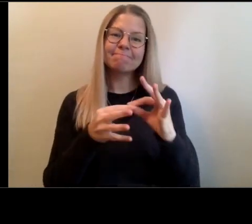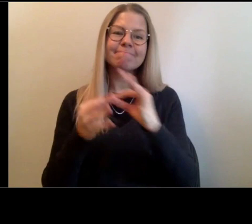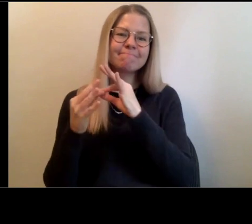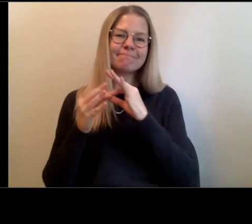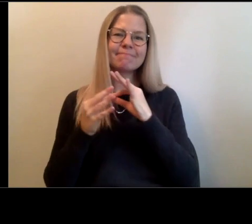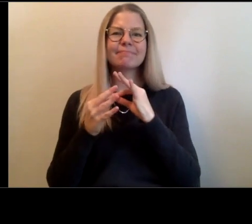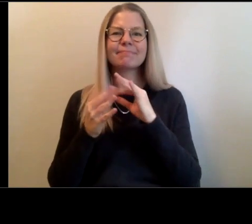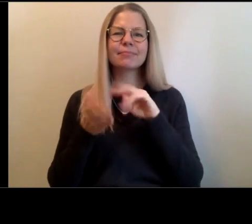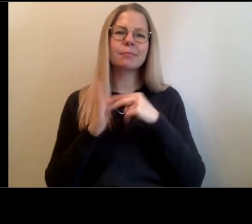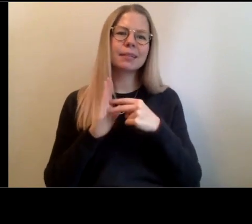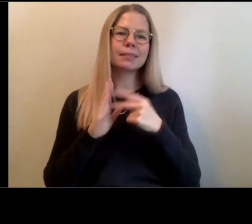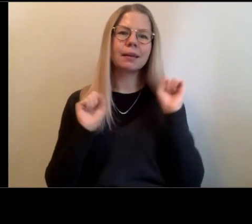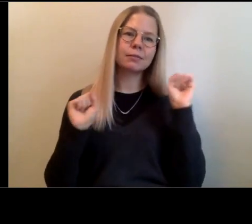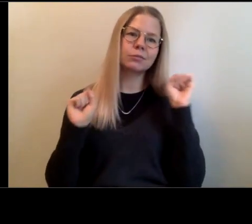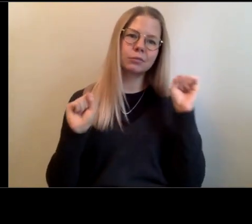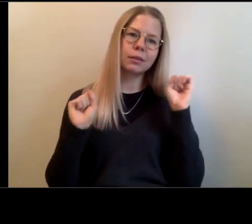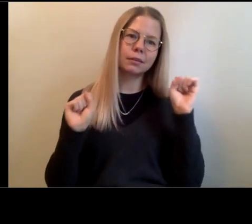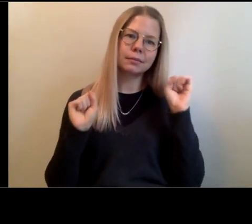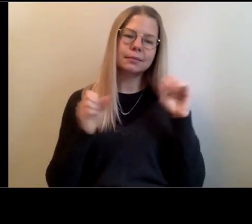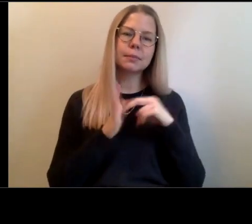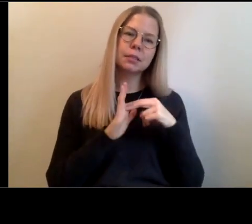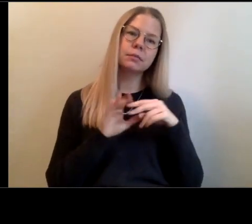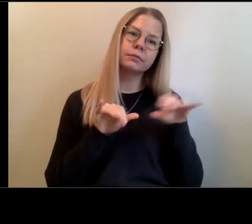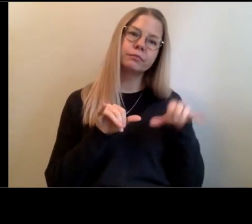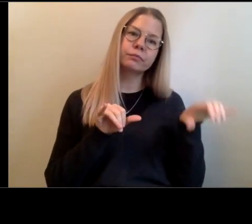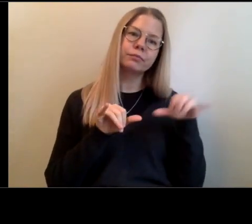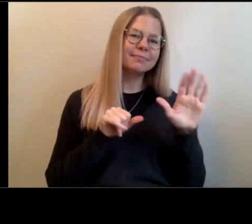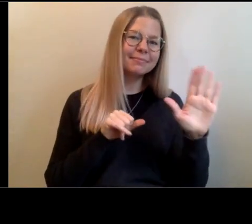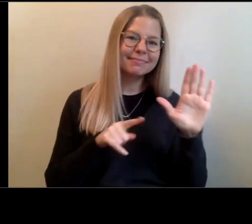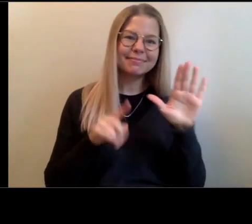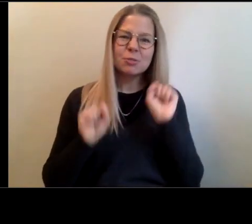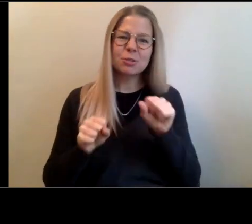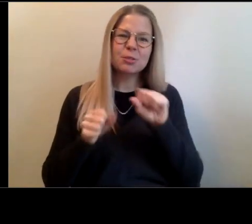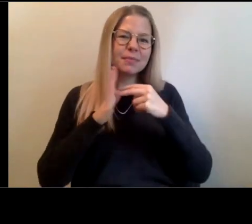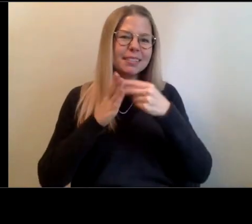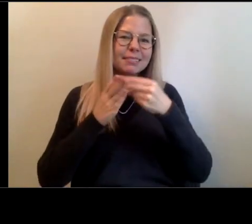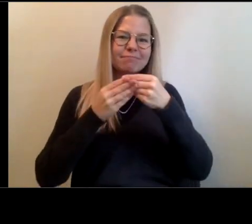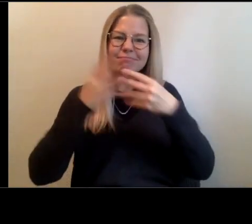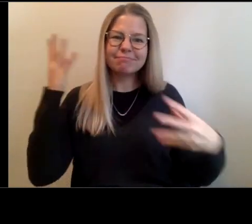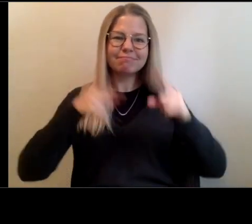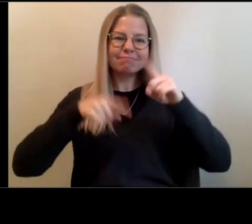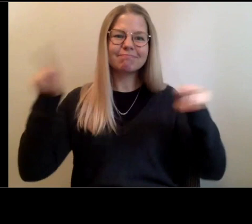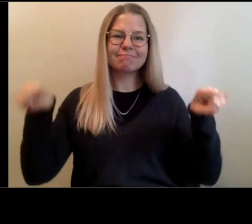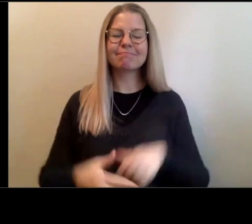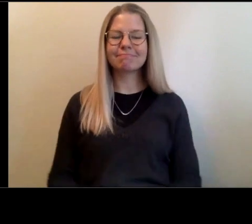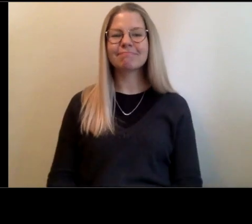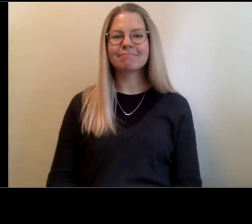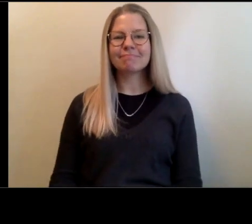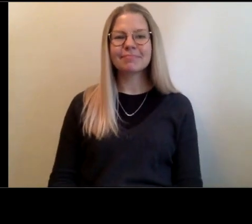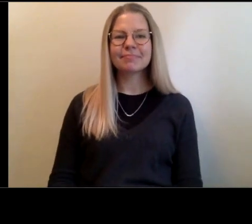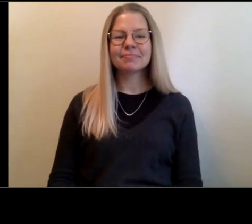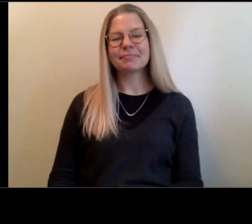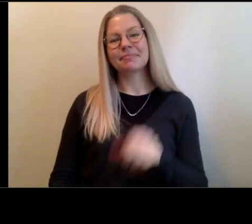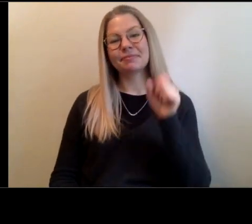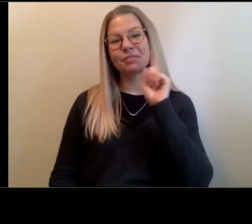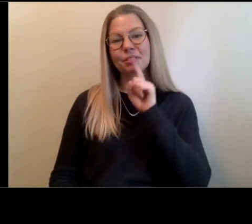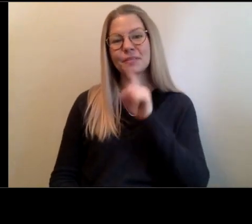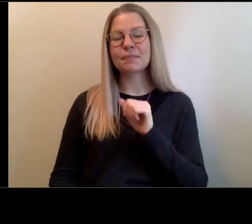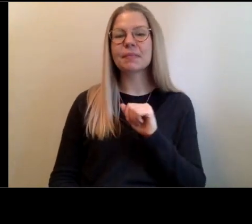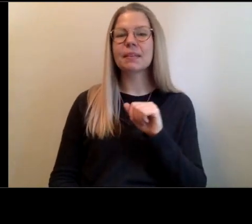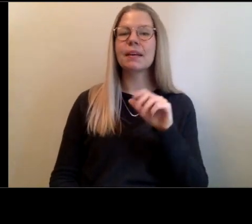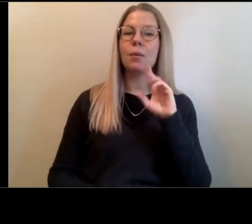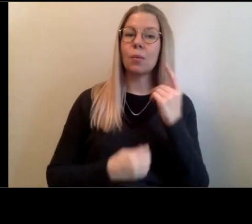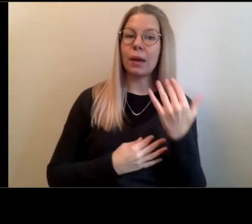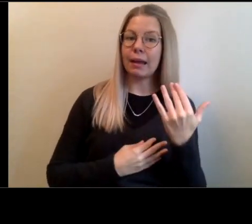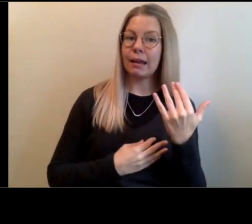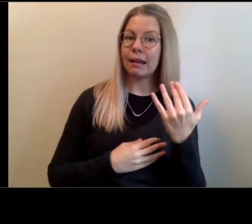to sound like exercise. Yeah, absolutely. I'll wait if anyone else has a question, but I'll